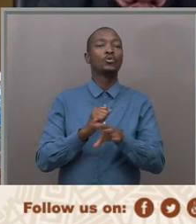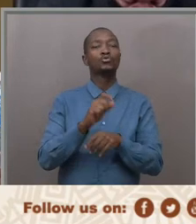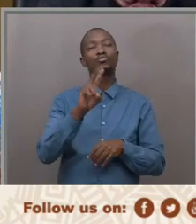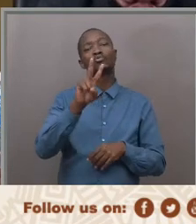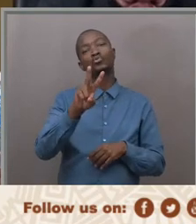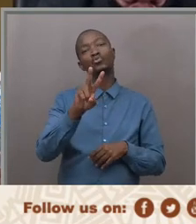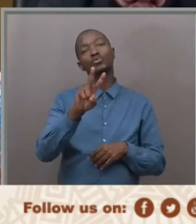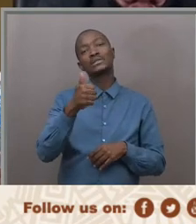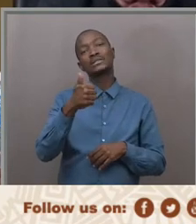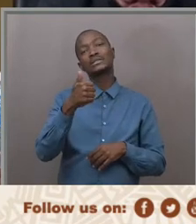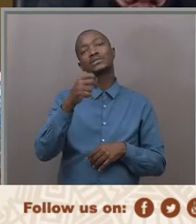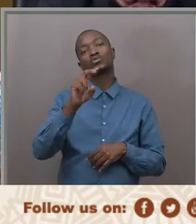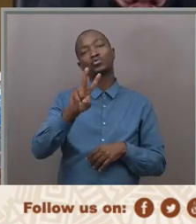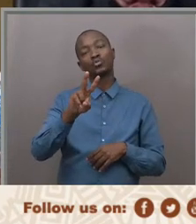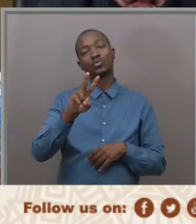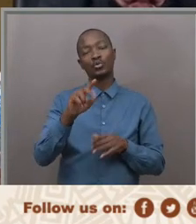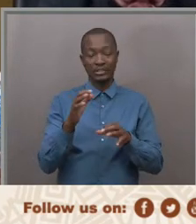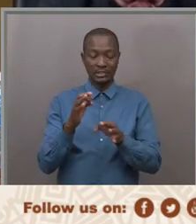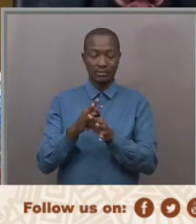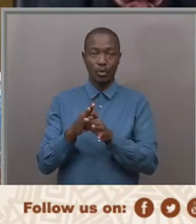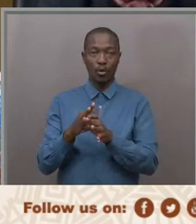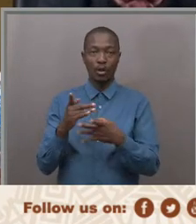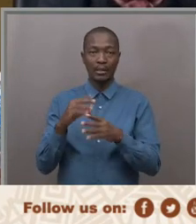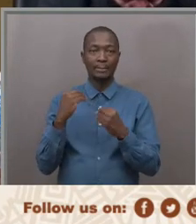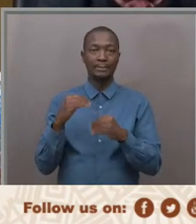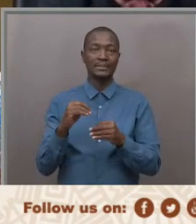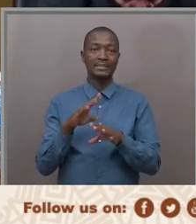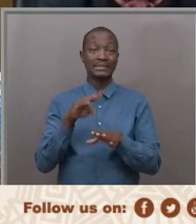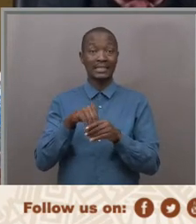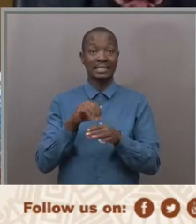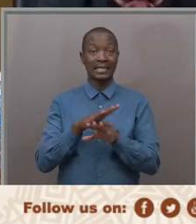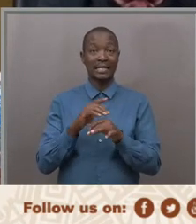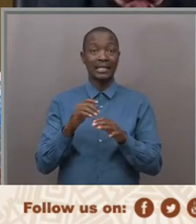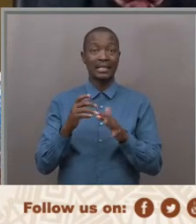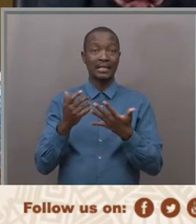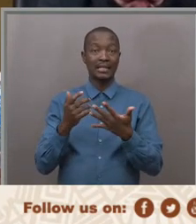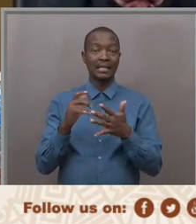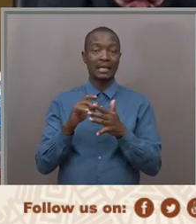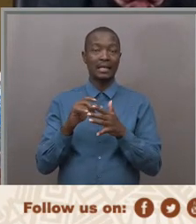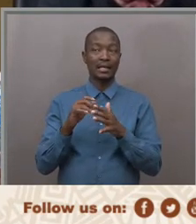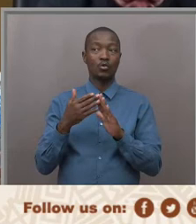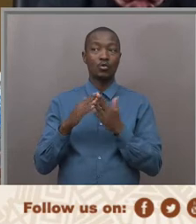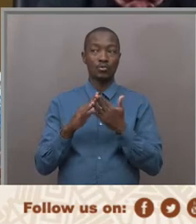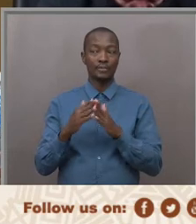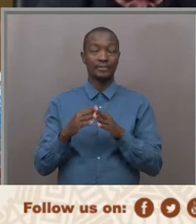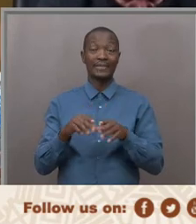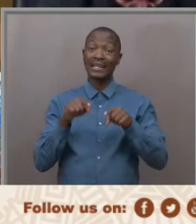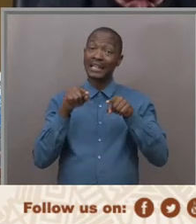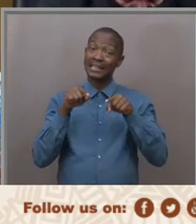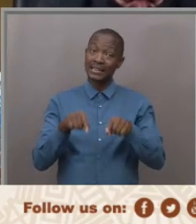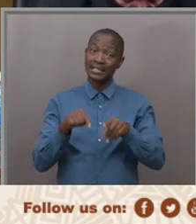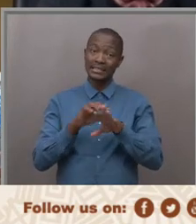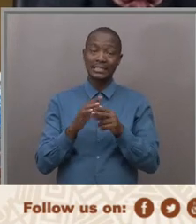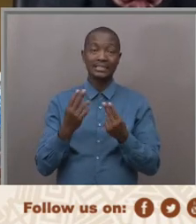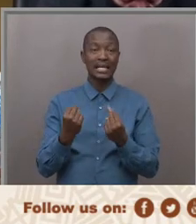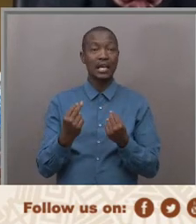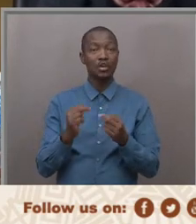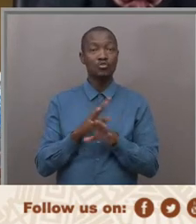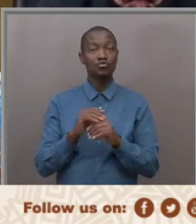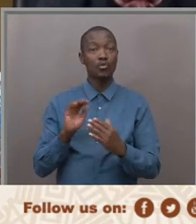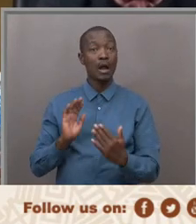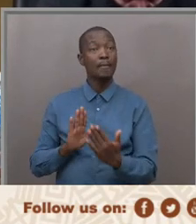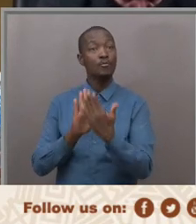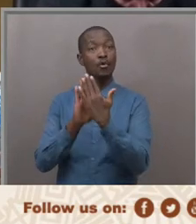small, medium enterprises in the community, in the locality. This is a new approach to how